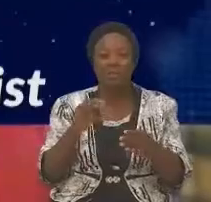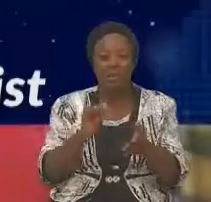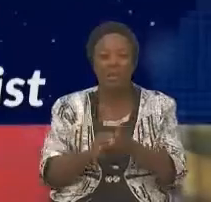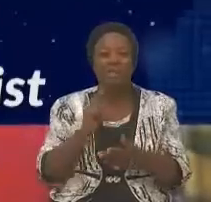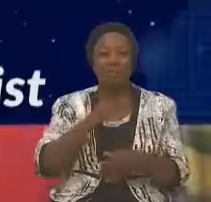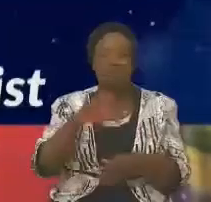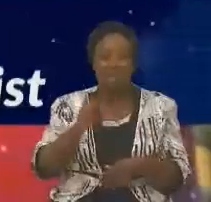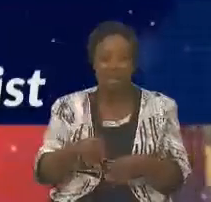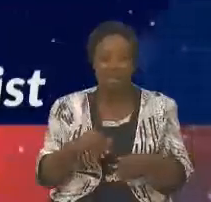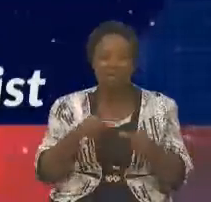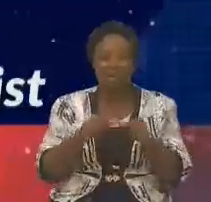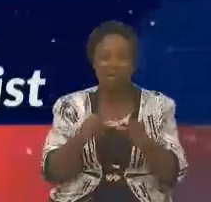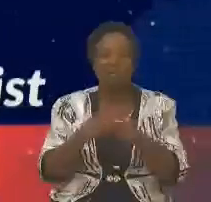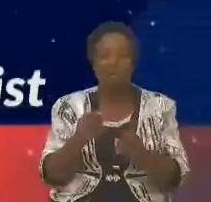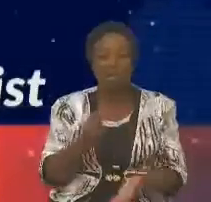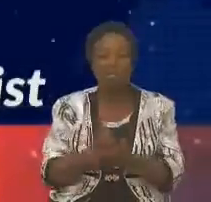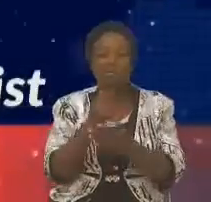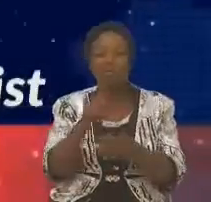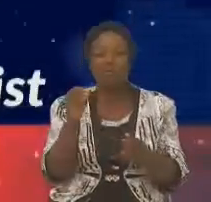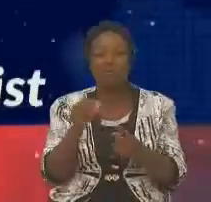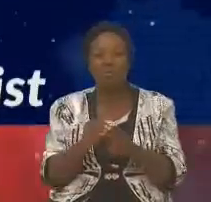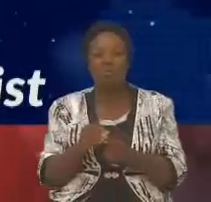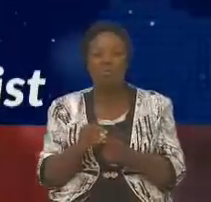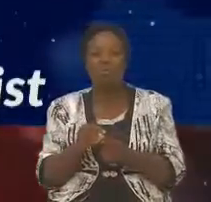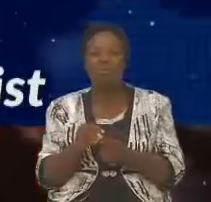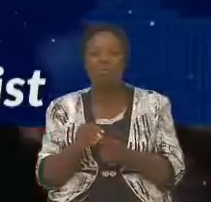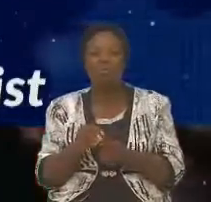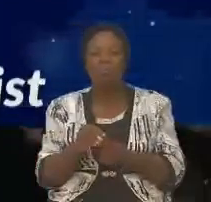on helping you.